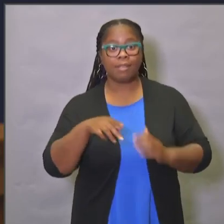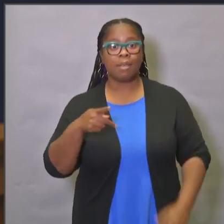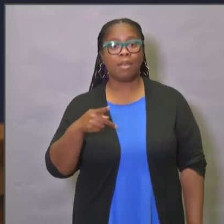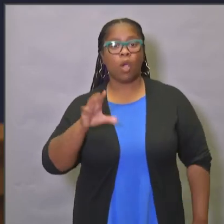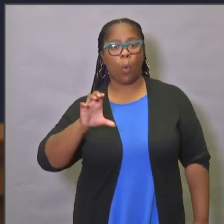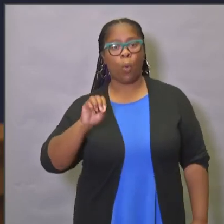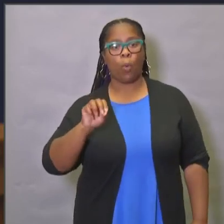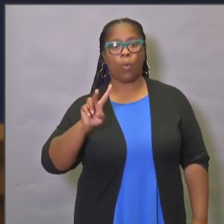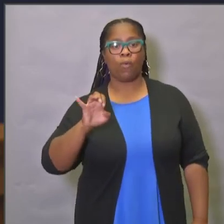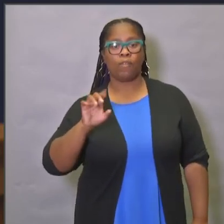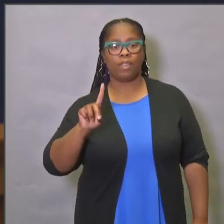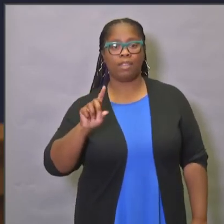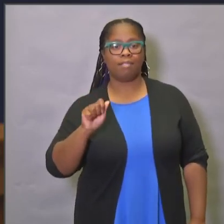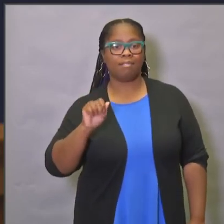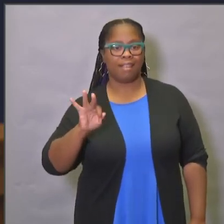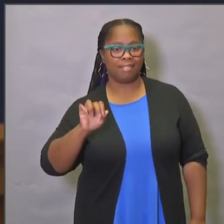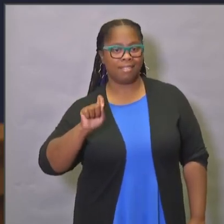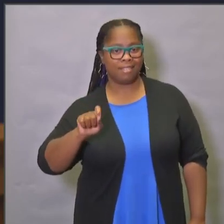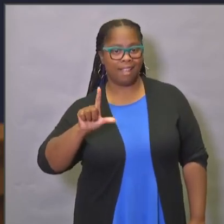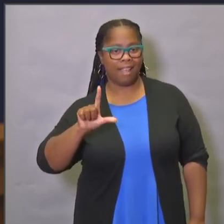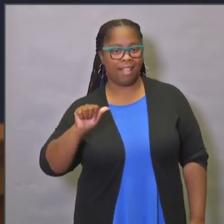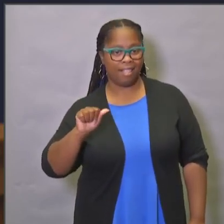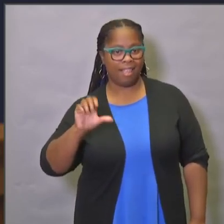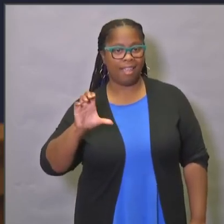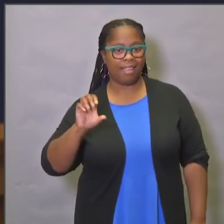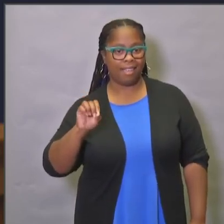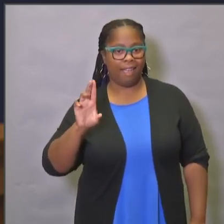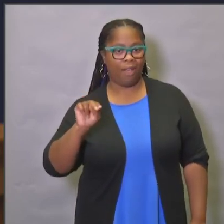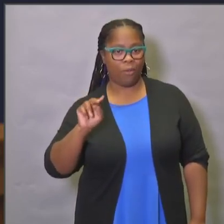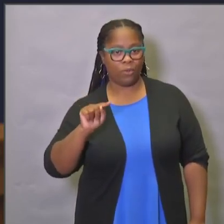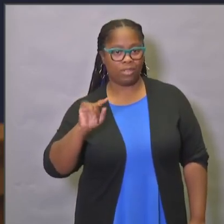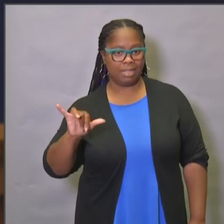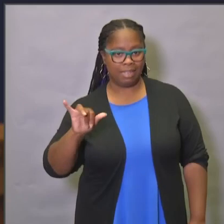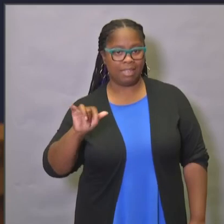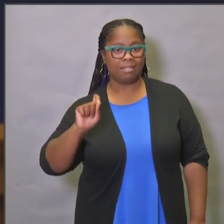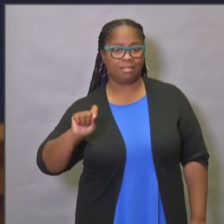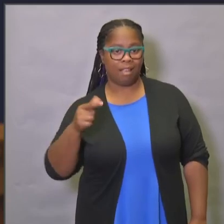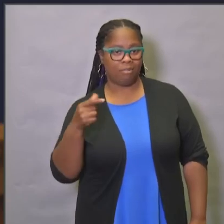COVID-19 website or through the county's website at